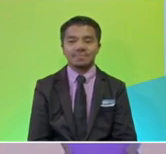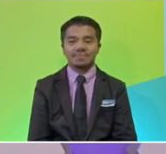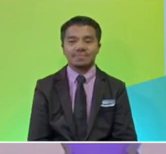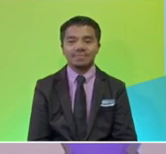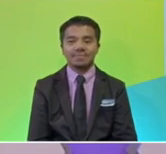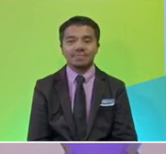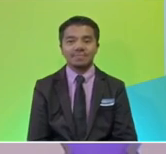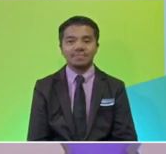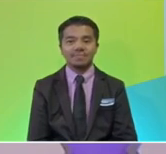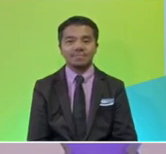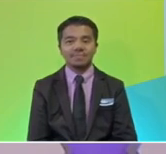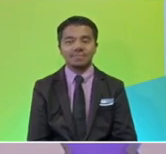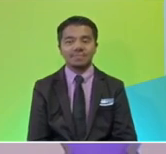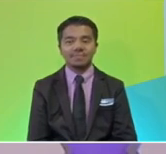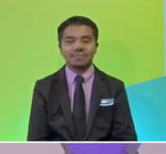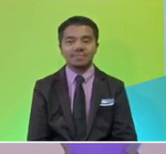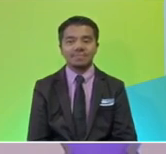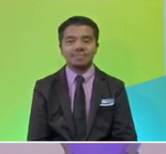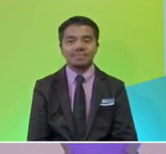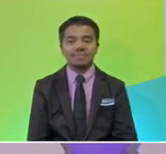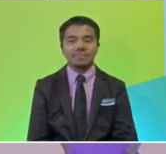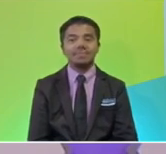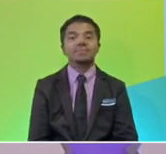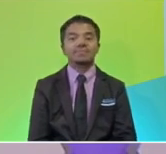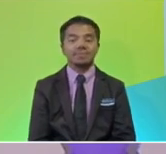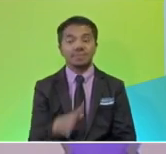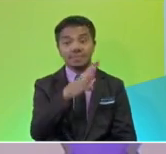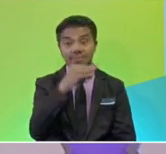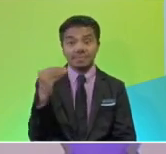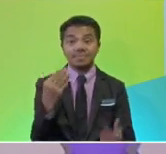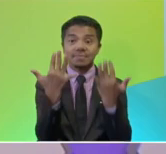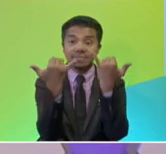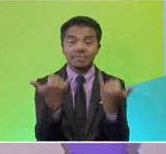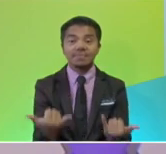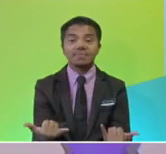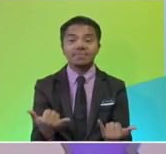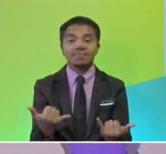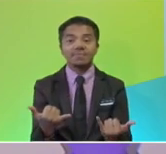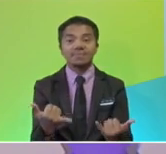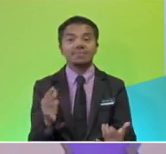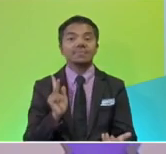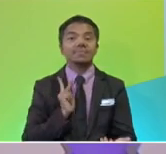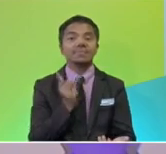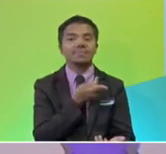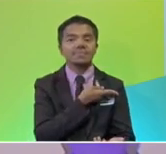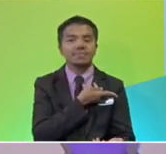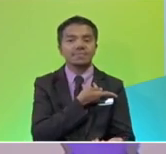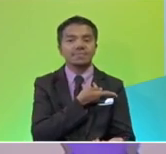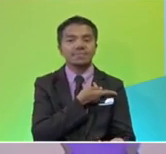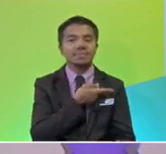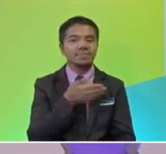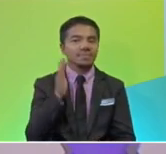Right, that's what we're going to do today. All right. And for our first activity, okay, we are going to do choose the